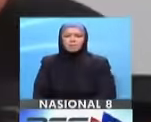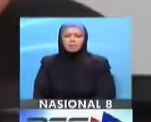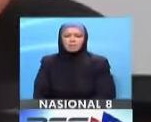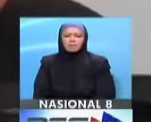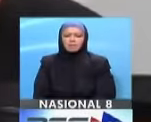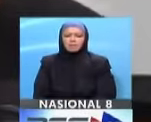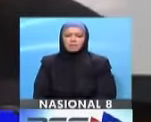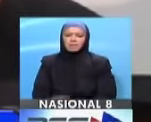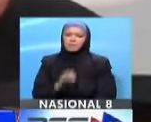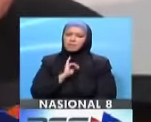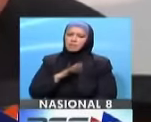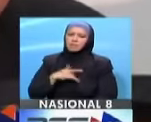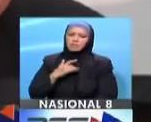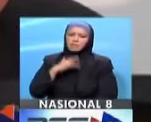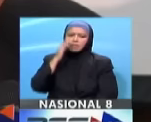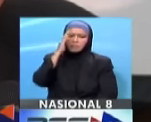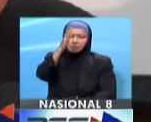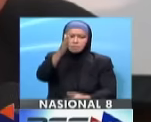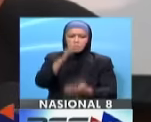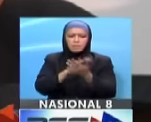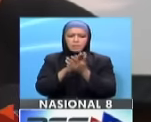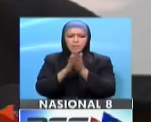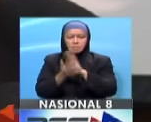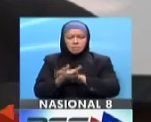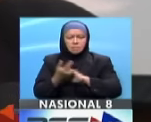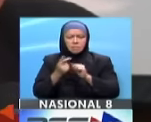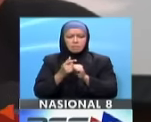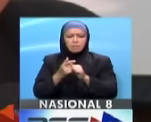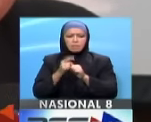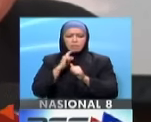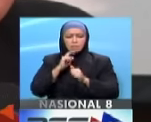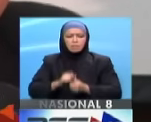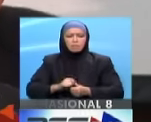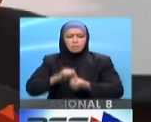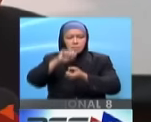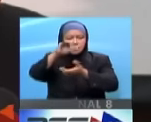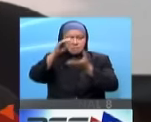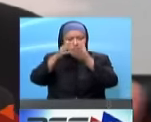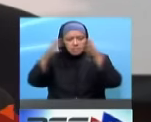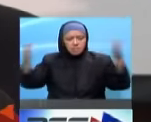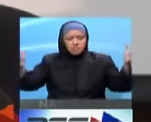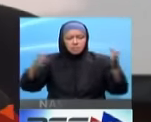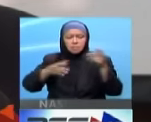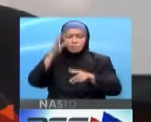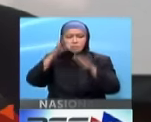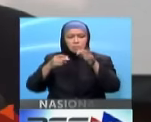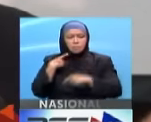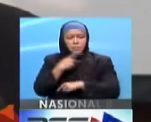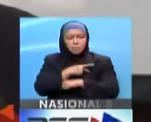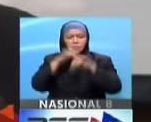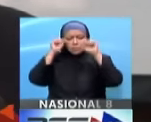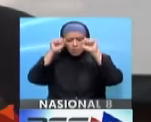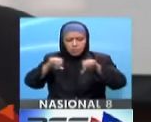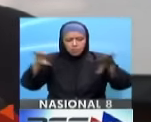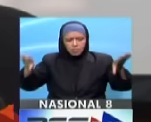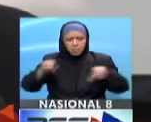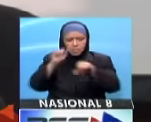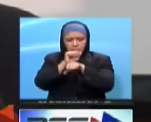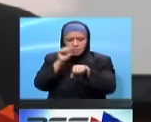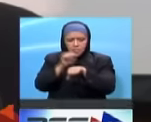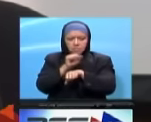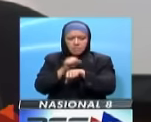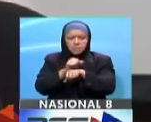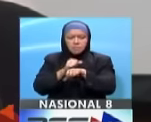I think it will be a big step, a big contributor to the way that we can actually get work done in the very, very